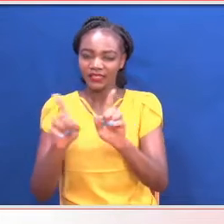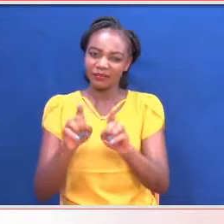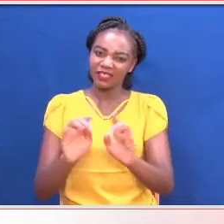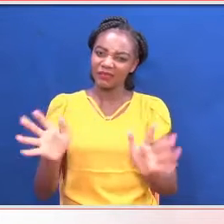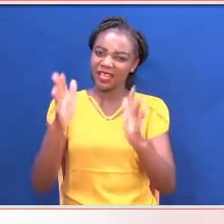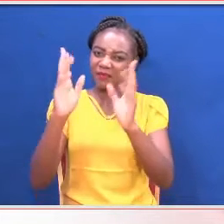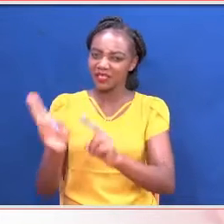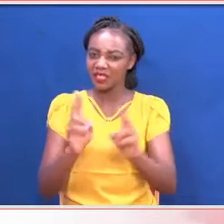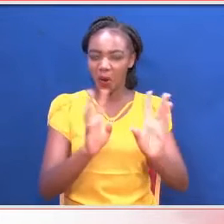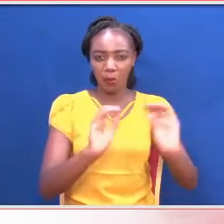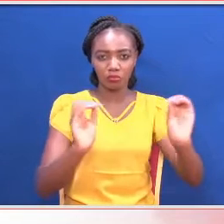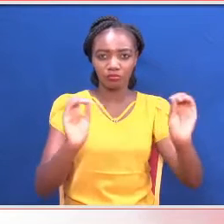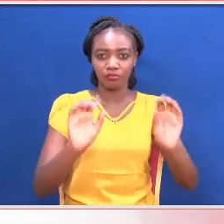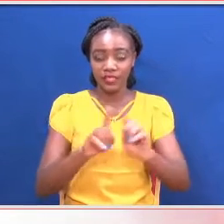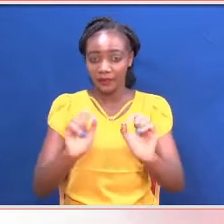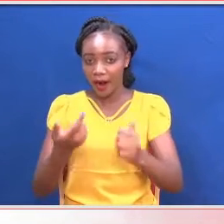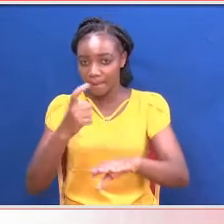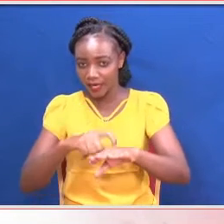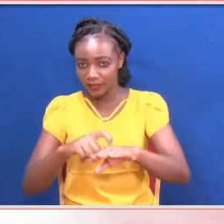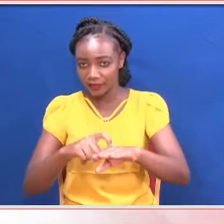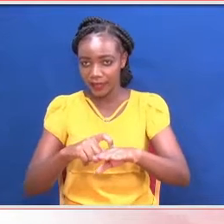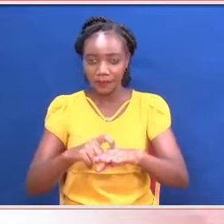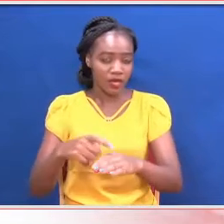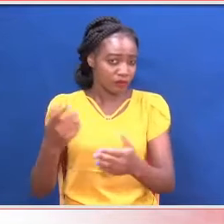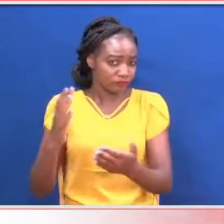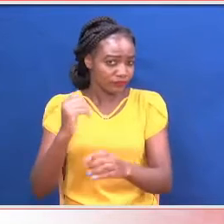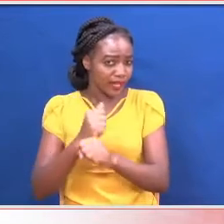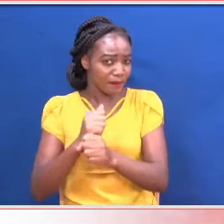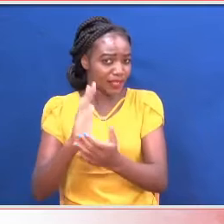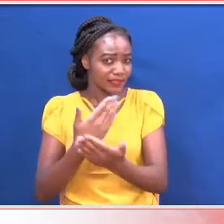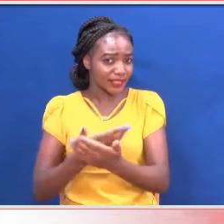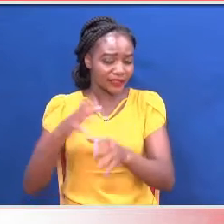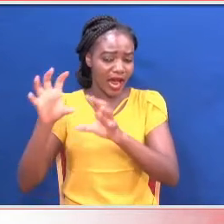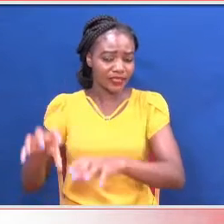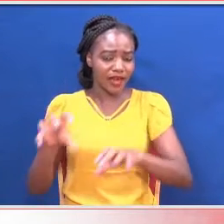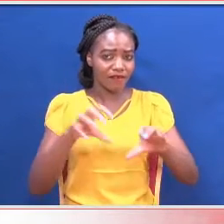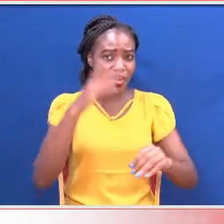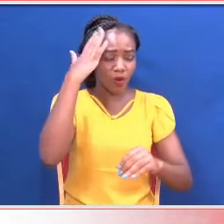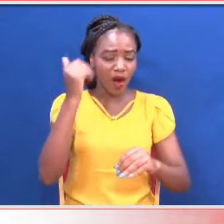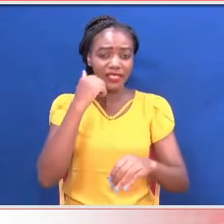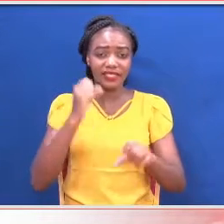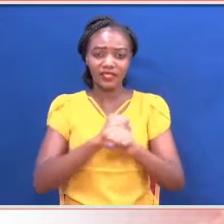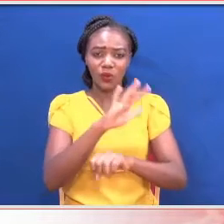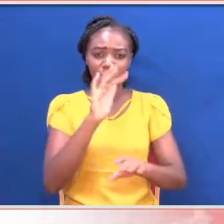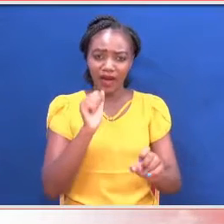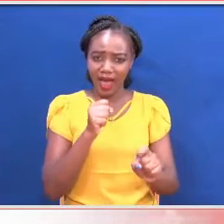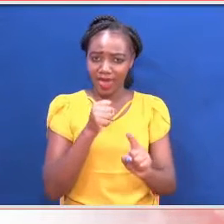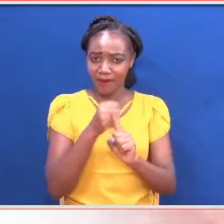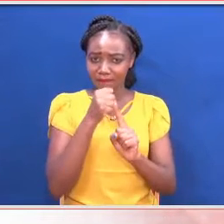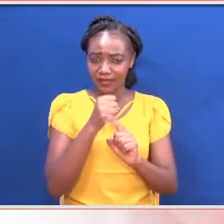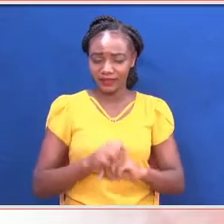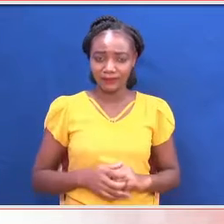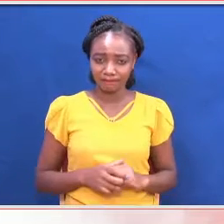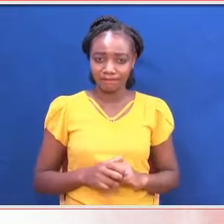and color, and comes at a time when the labor sector is grappling with the harsh effects of a third wave of the COVID-19